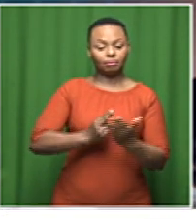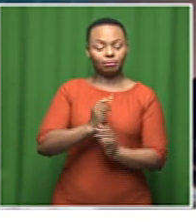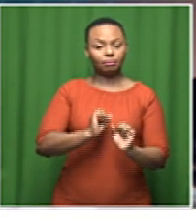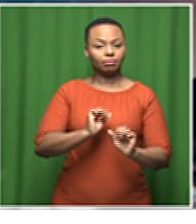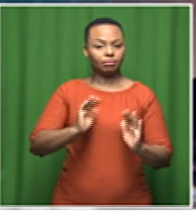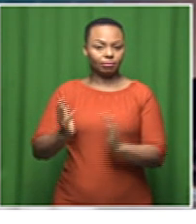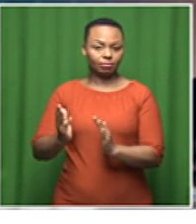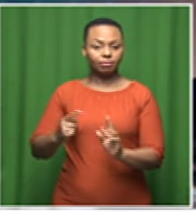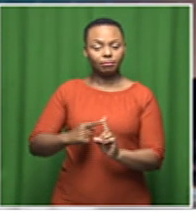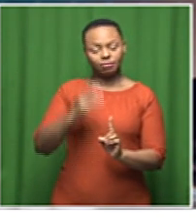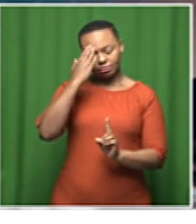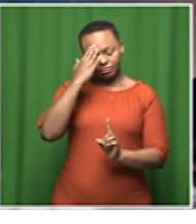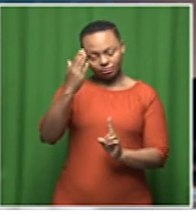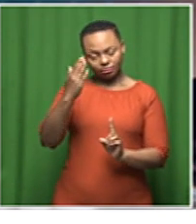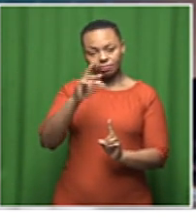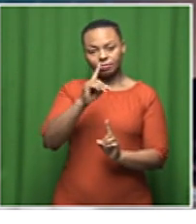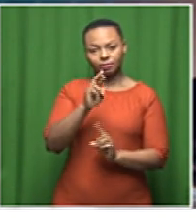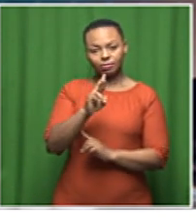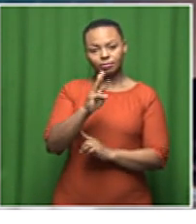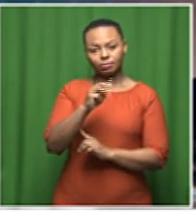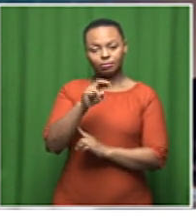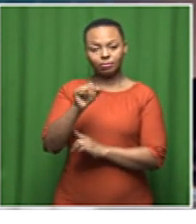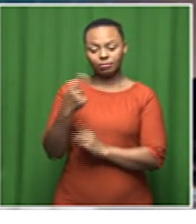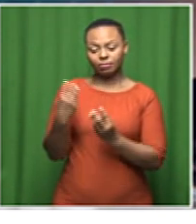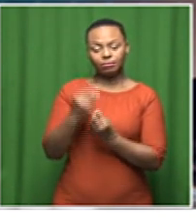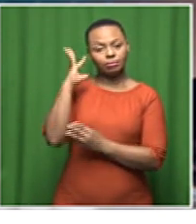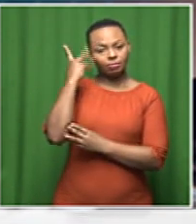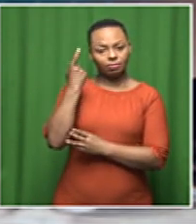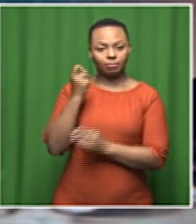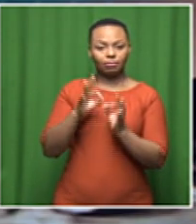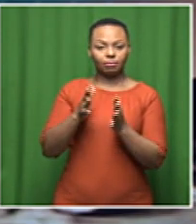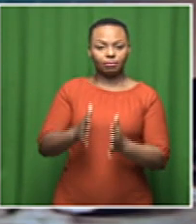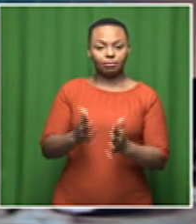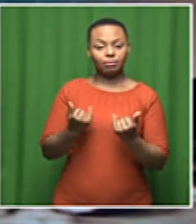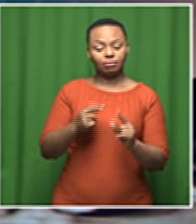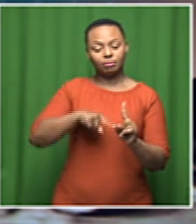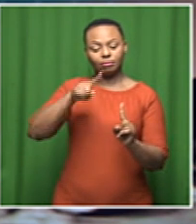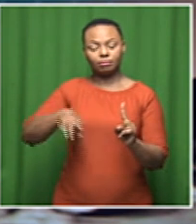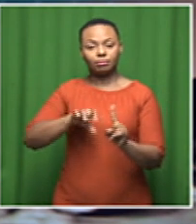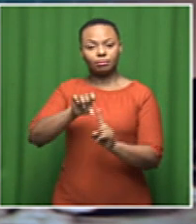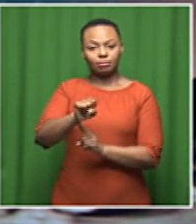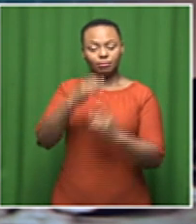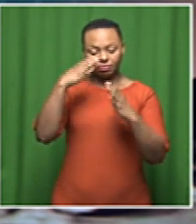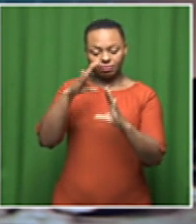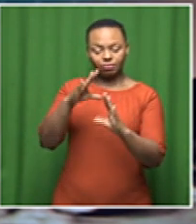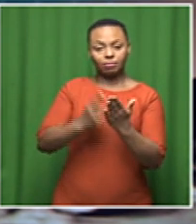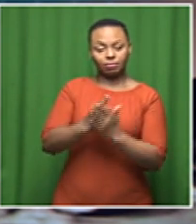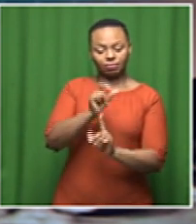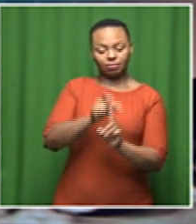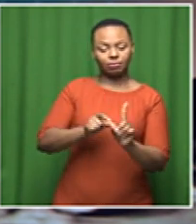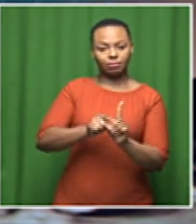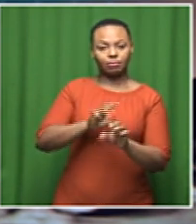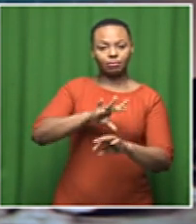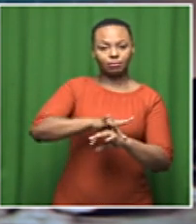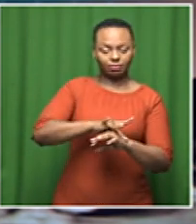Dr. Mosamtombene, and signing with us today is Trifosa Nzolengwe. On Vital Signs, we'll focus on patients' rights and responsibilities.